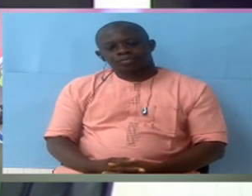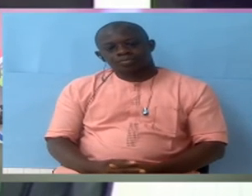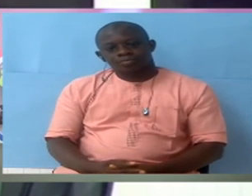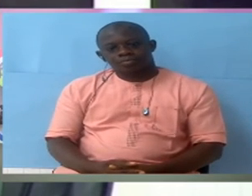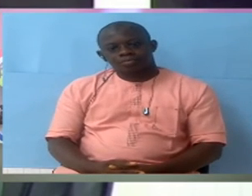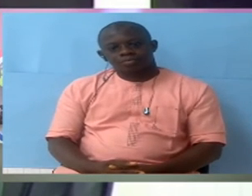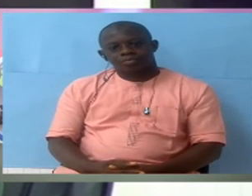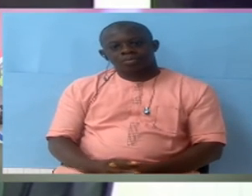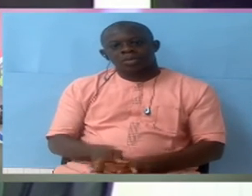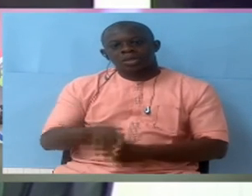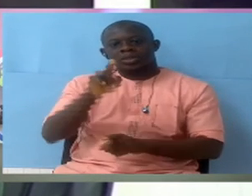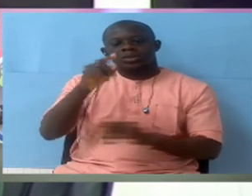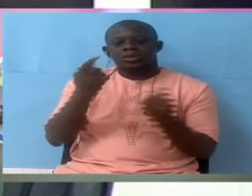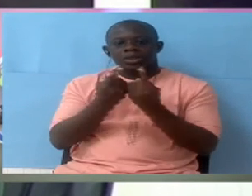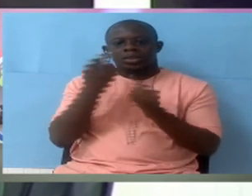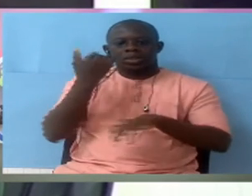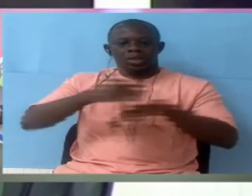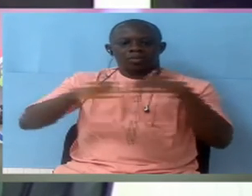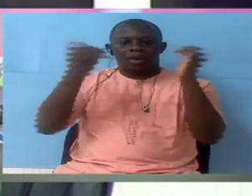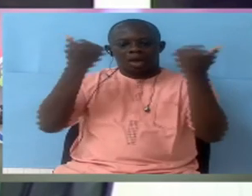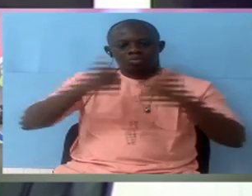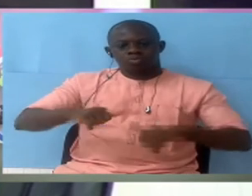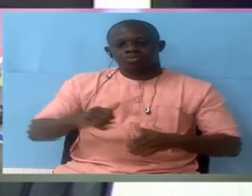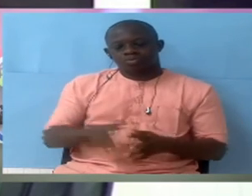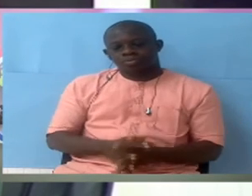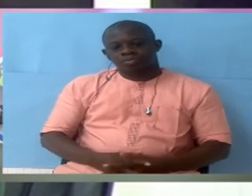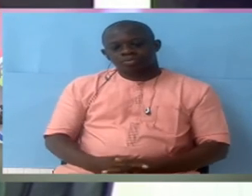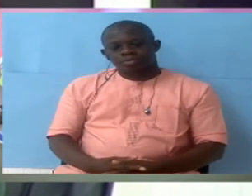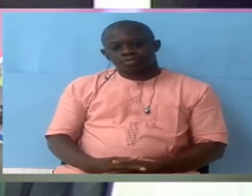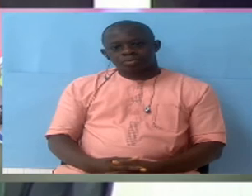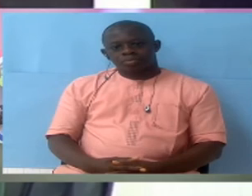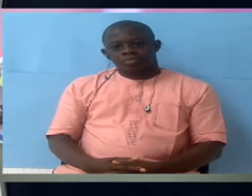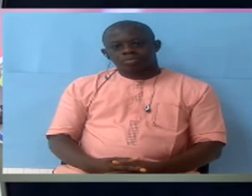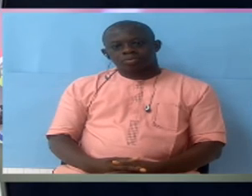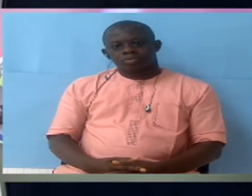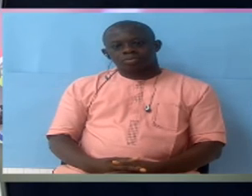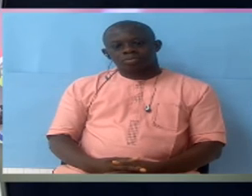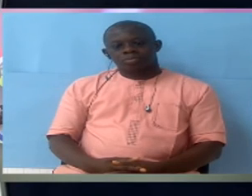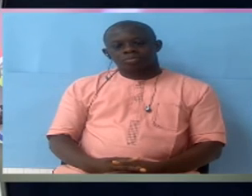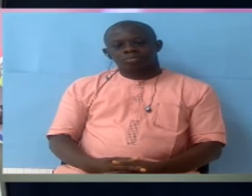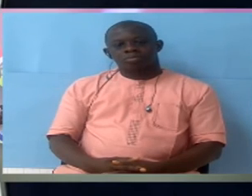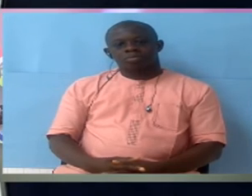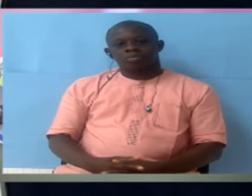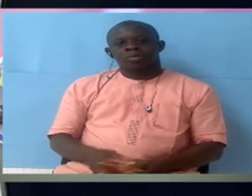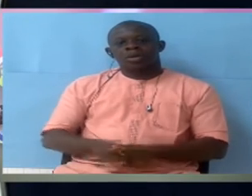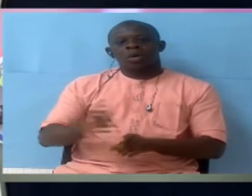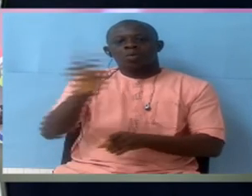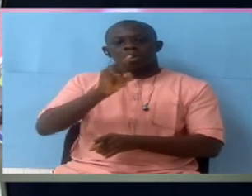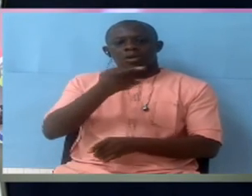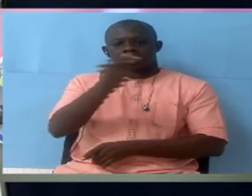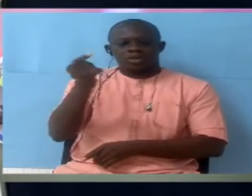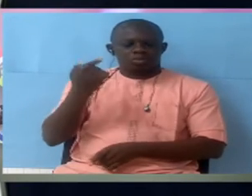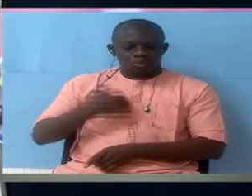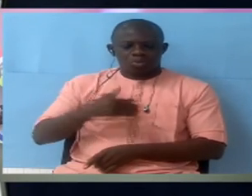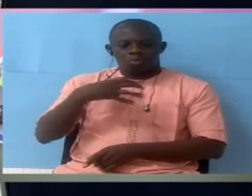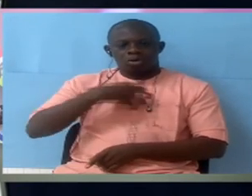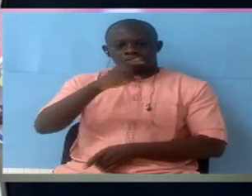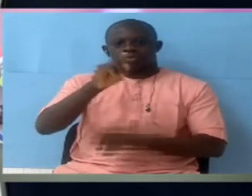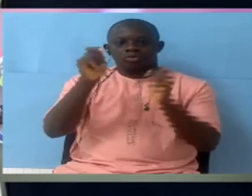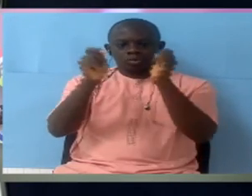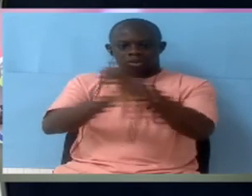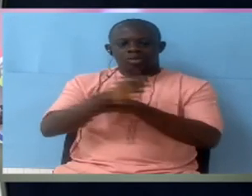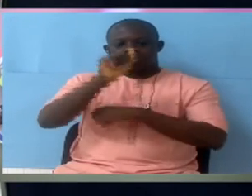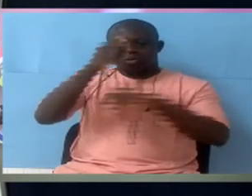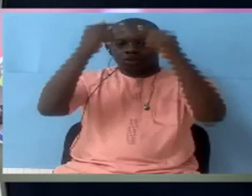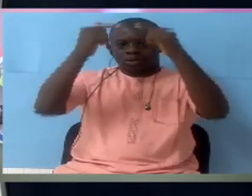And that thing never happened. Lolu musta am. What did they want you to change your statement to? Ñom lañ lañ